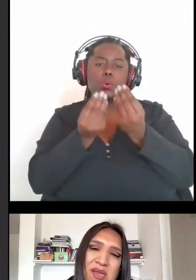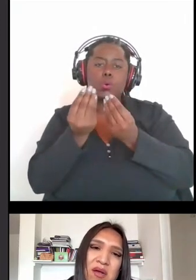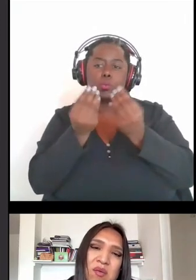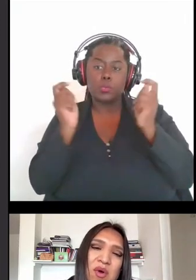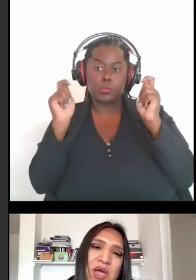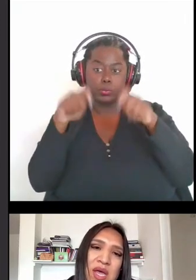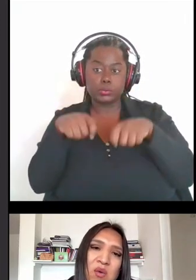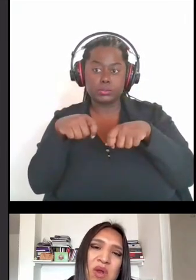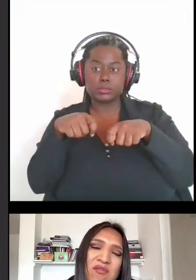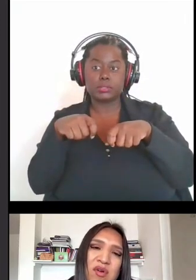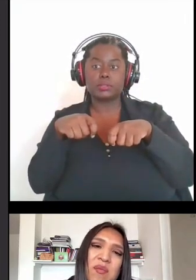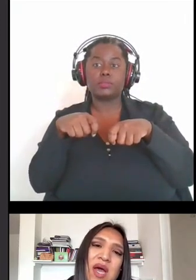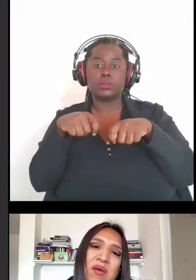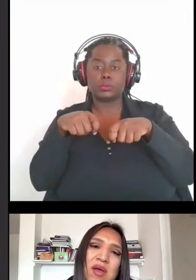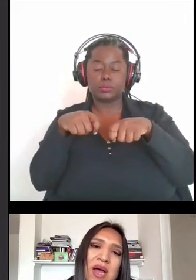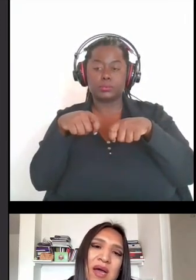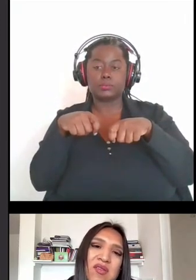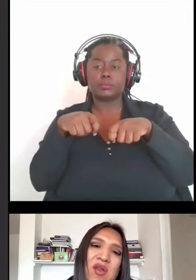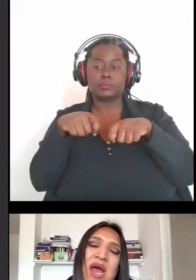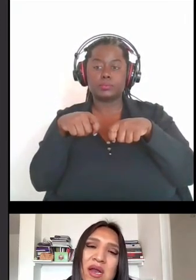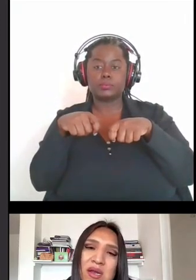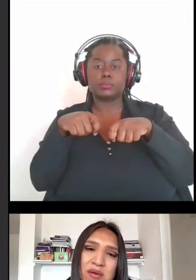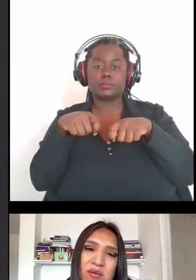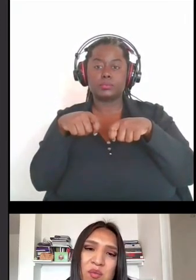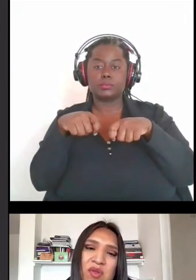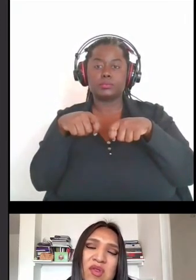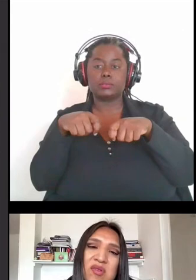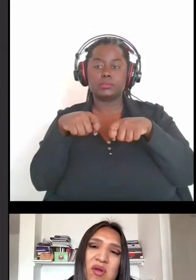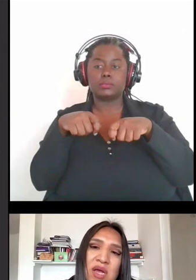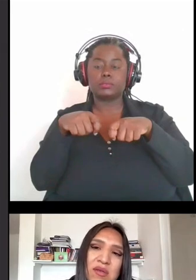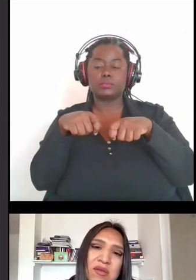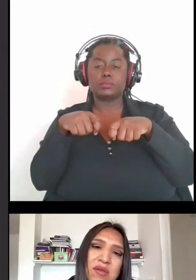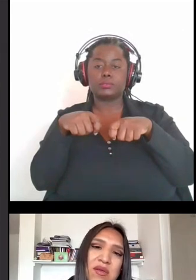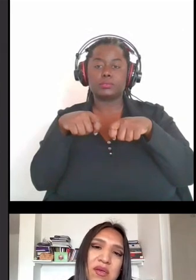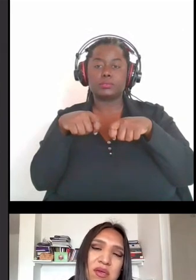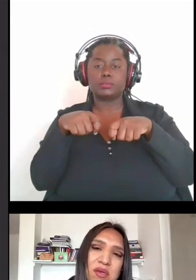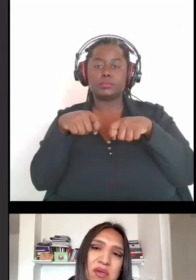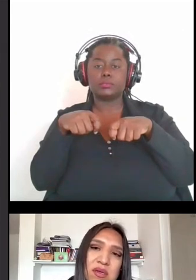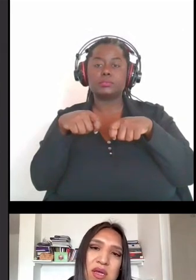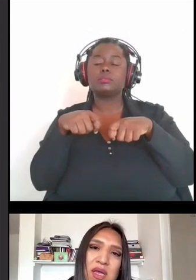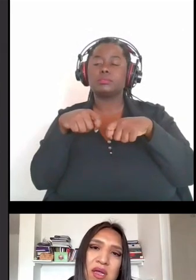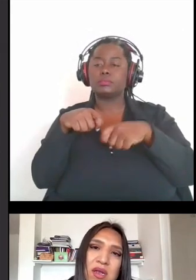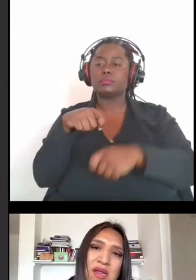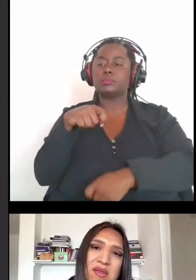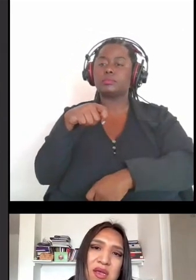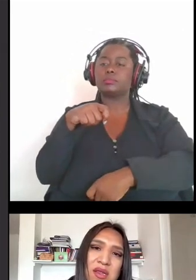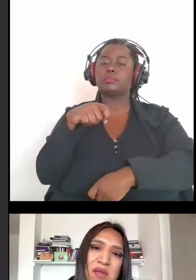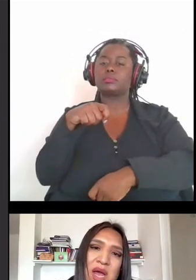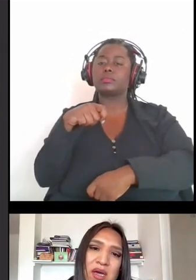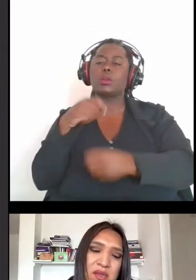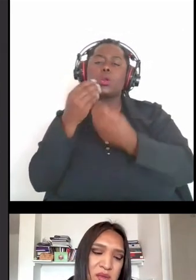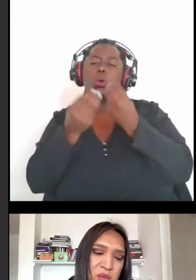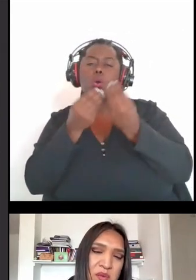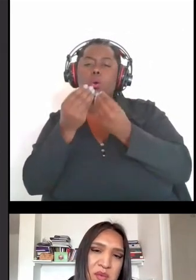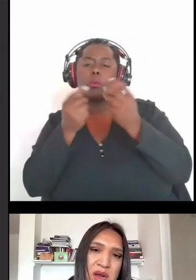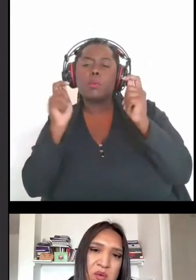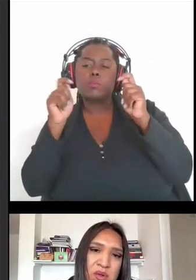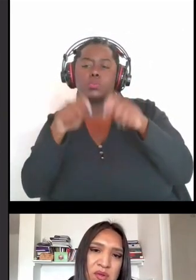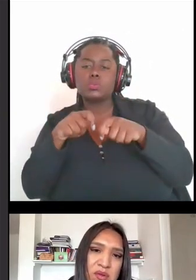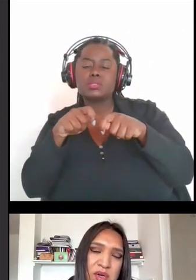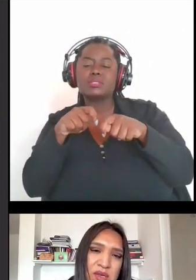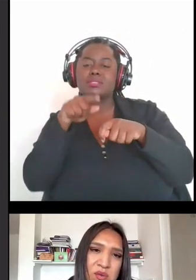experiment with the creation of performances using these pieces